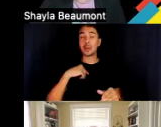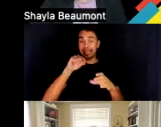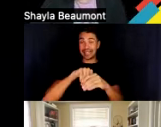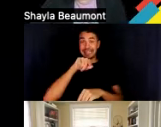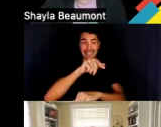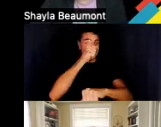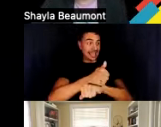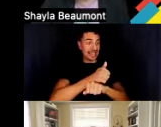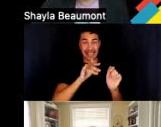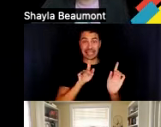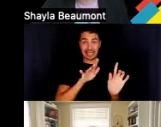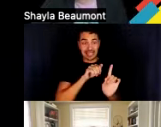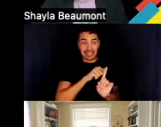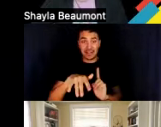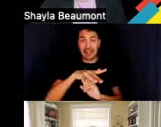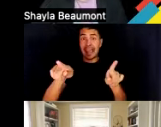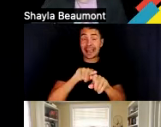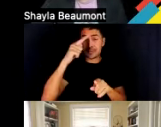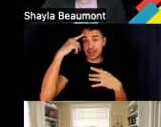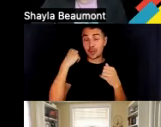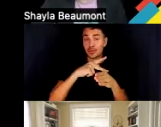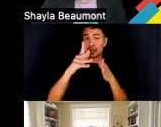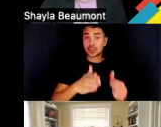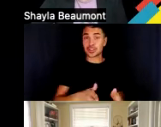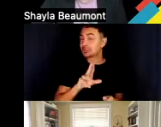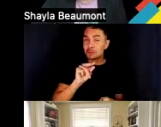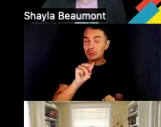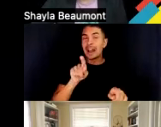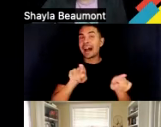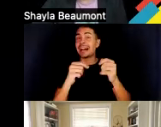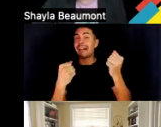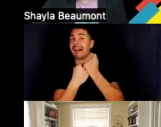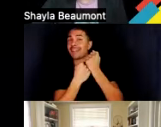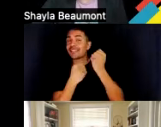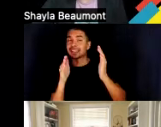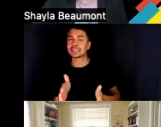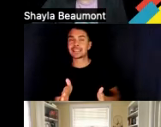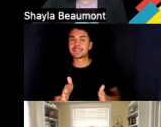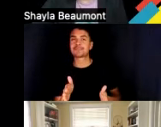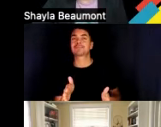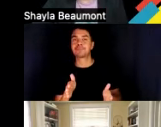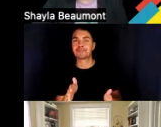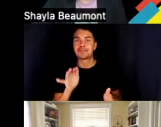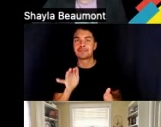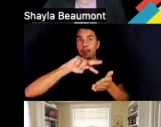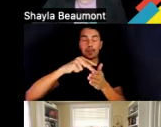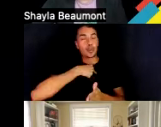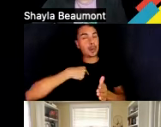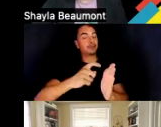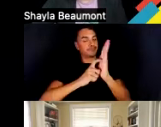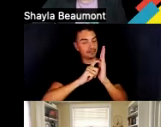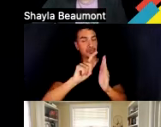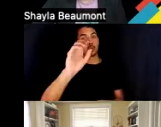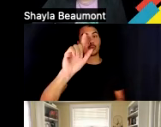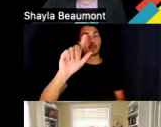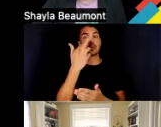medical provider, right? We're here as a support person. And so we want to have those resources available to us as well. And so, this